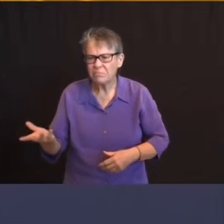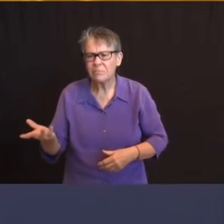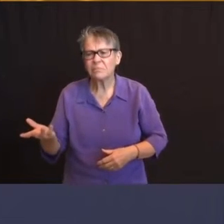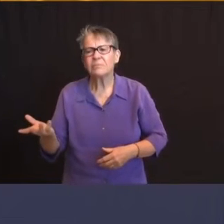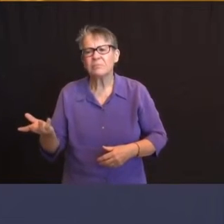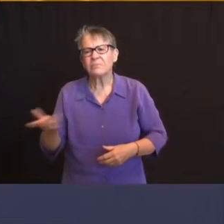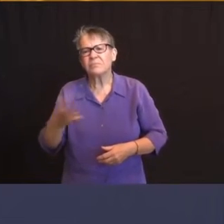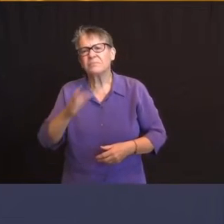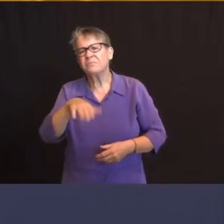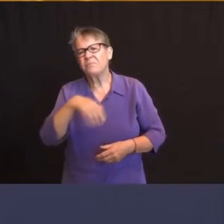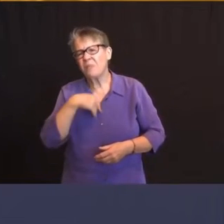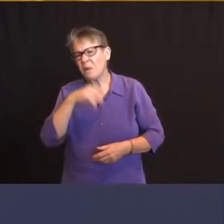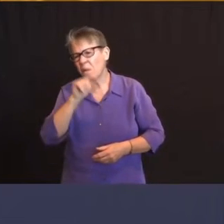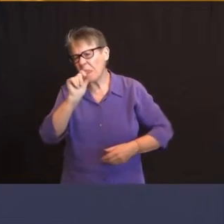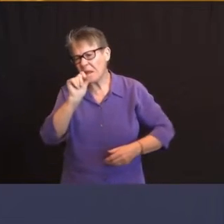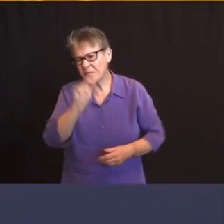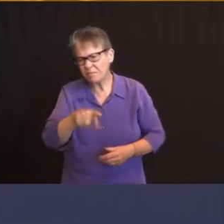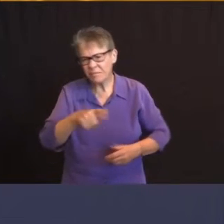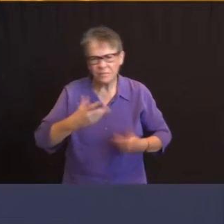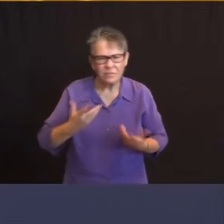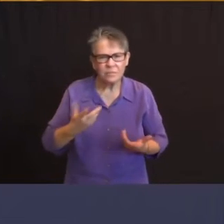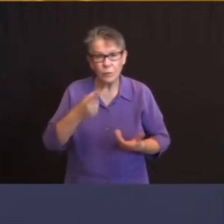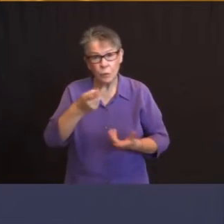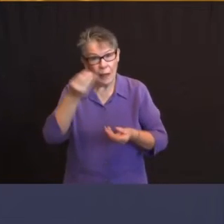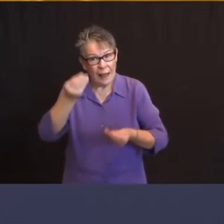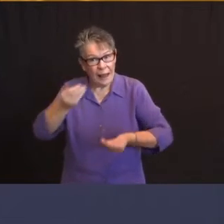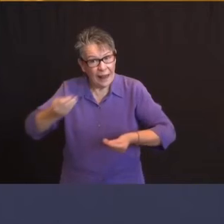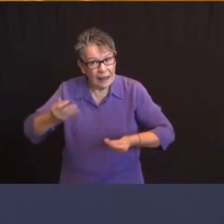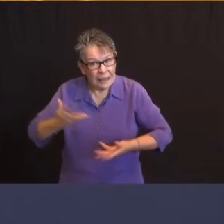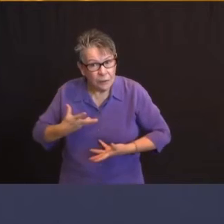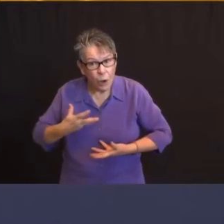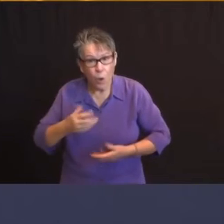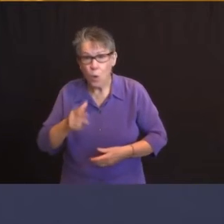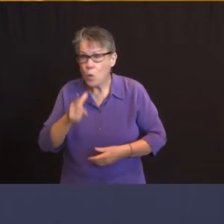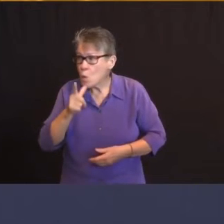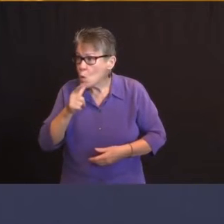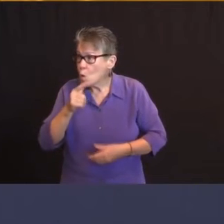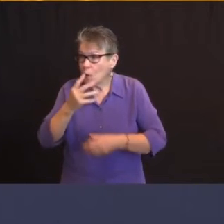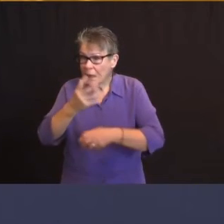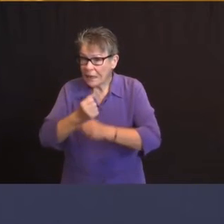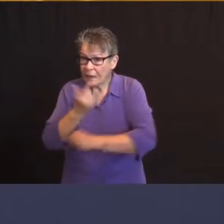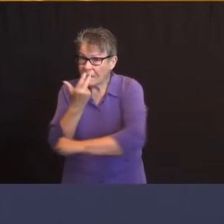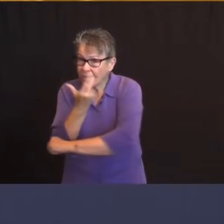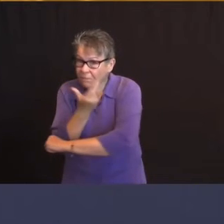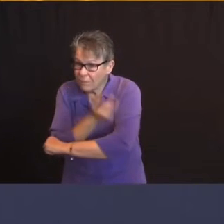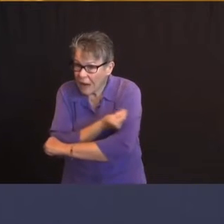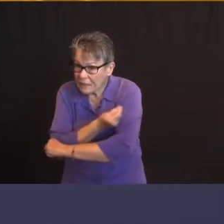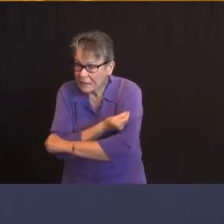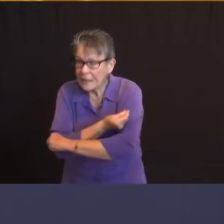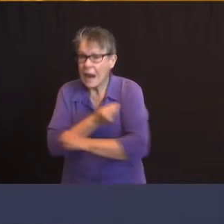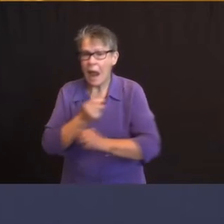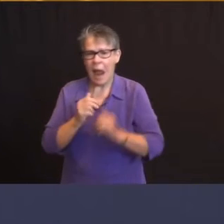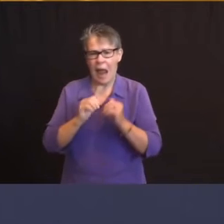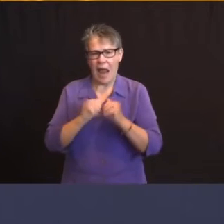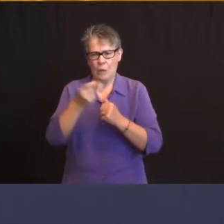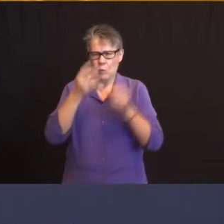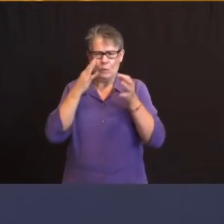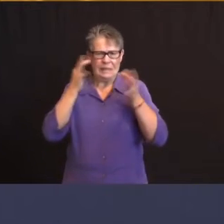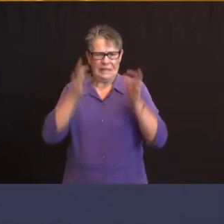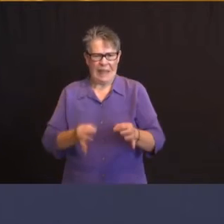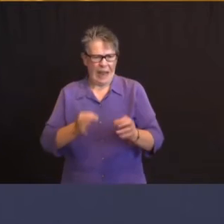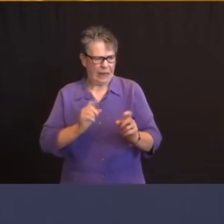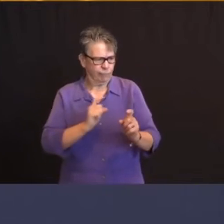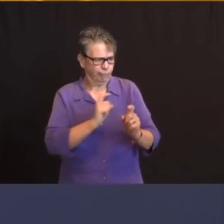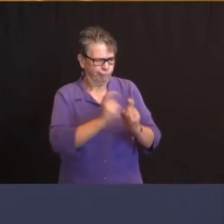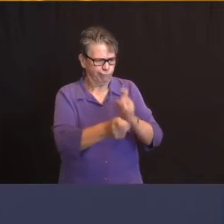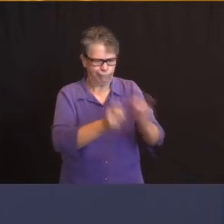know who's getting vaccines, how it's being distributed? Who's monitoring with the Pfizer? It's a 21-day or a 28-day in